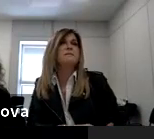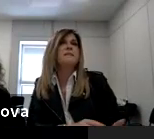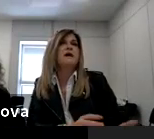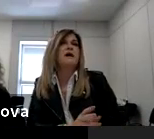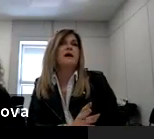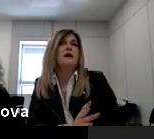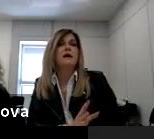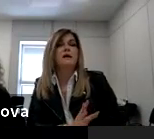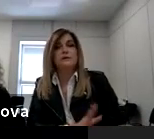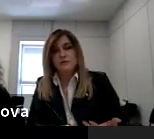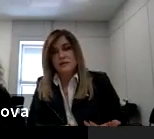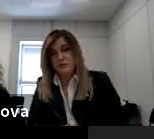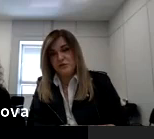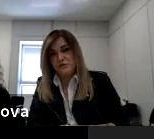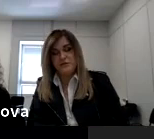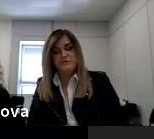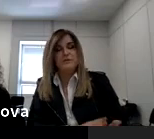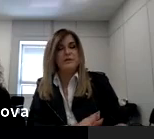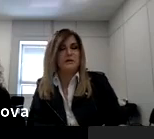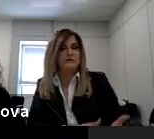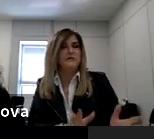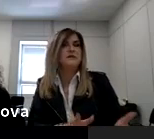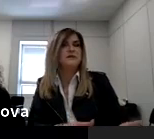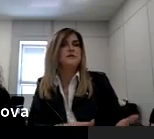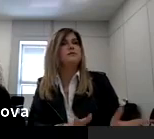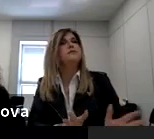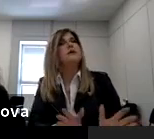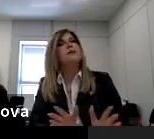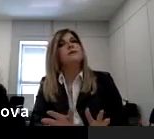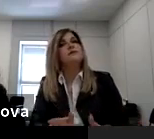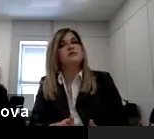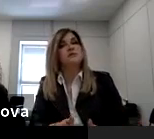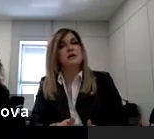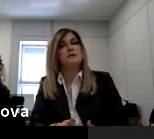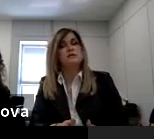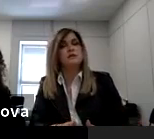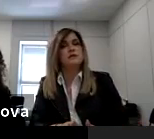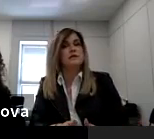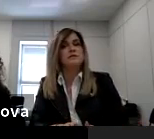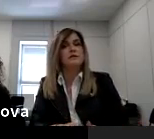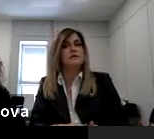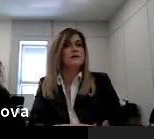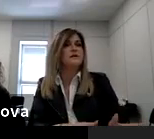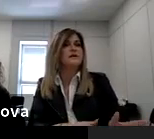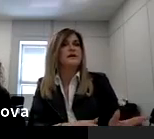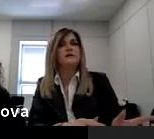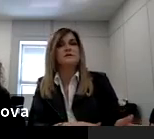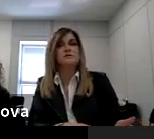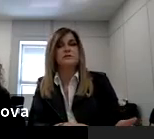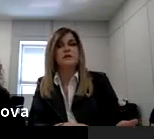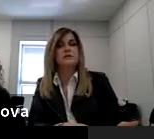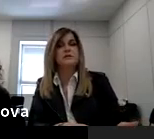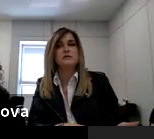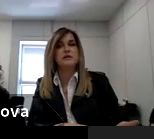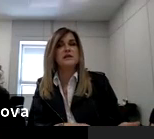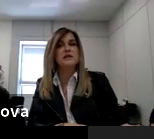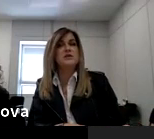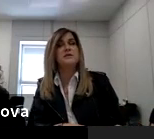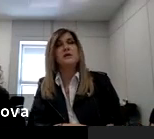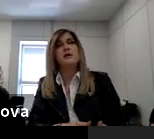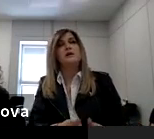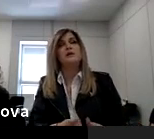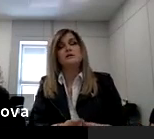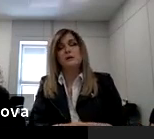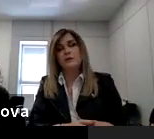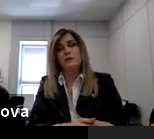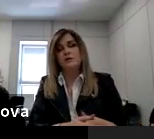must. Temperature range. Again, as I told you, our fixtures are installed in Siberia. They can be installed in